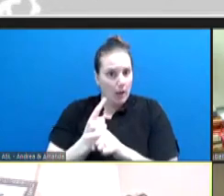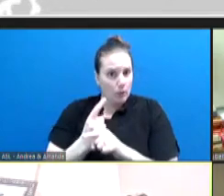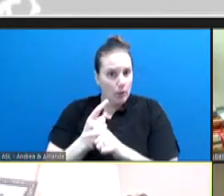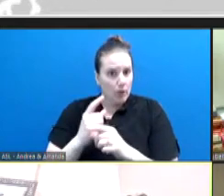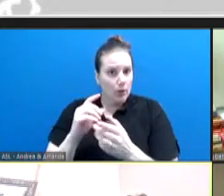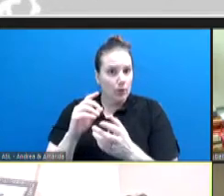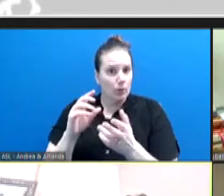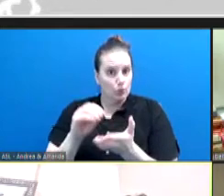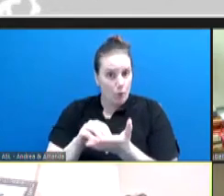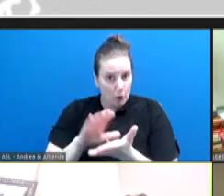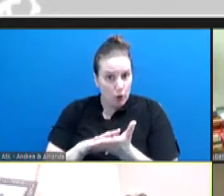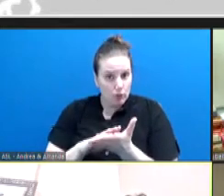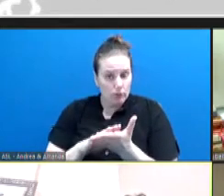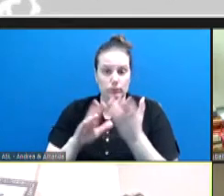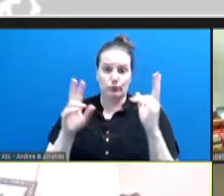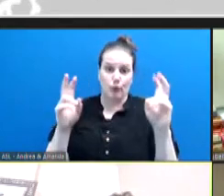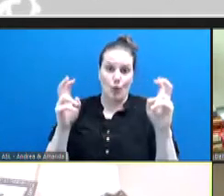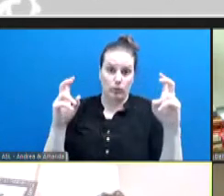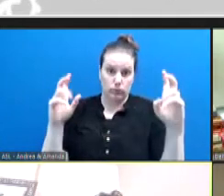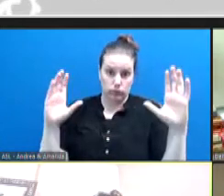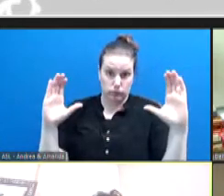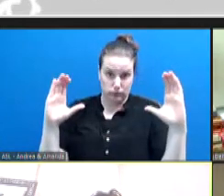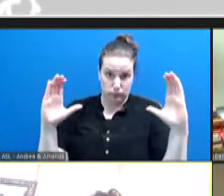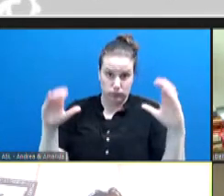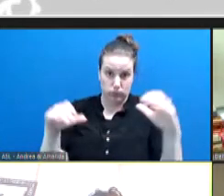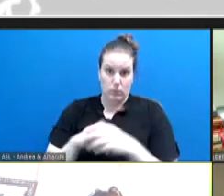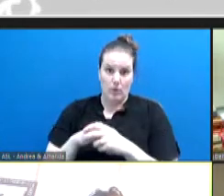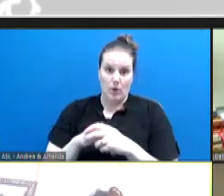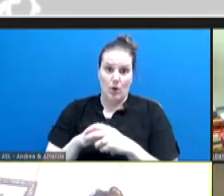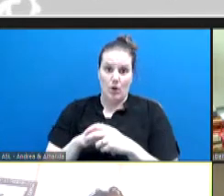quotes, relevant to training.